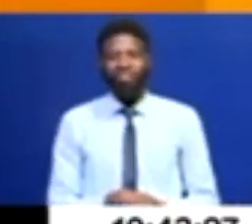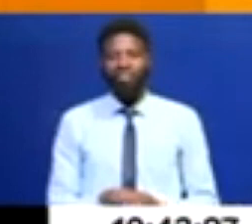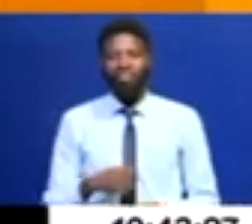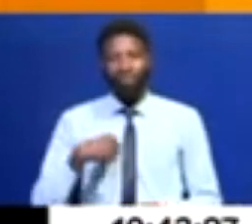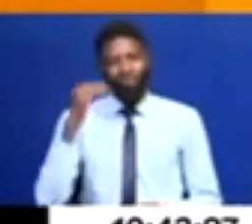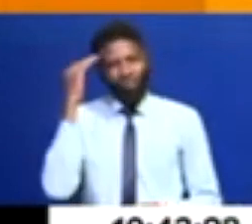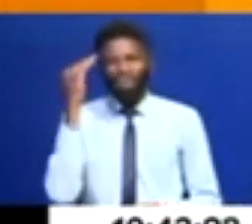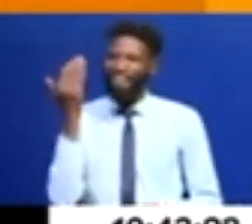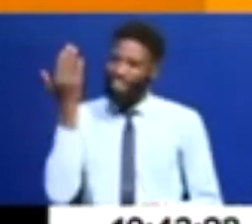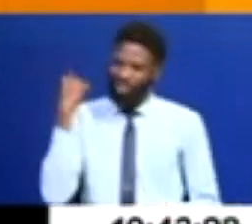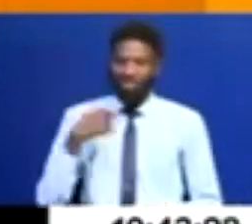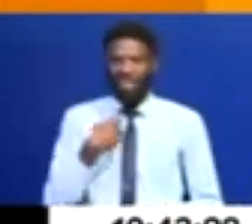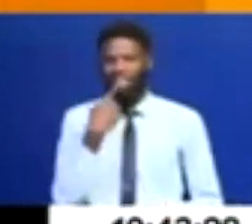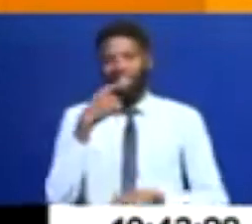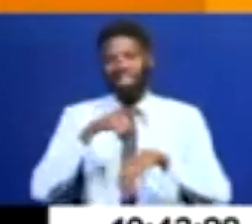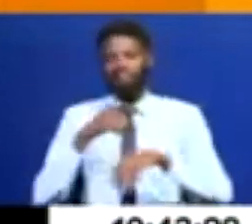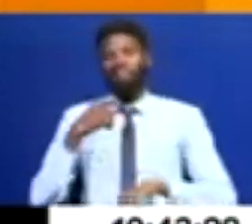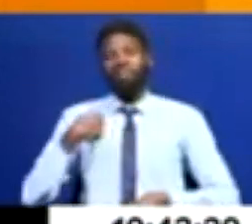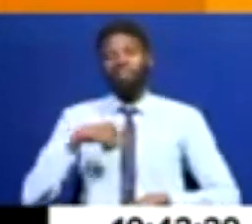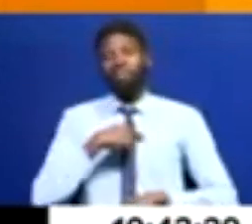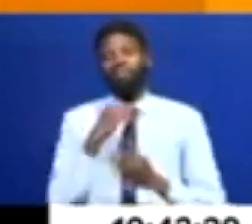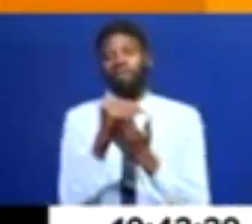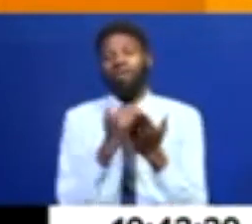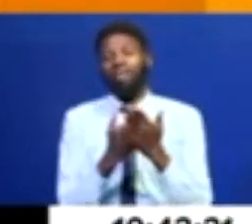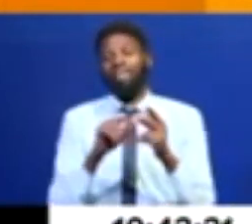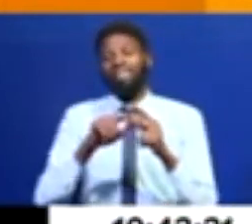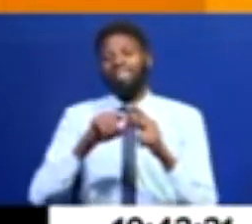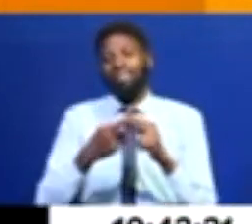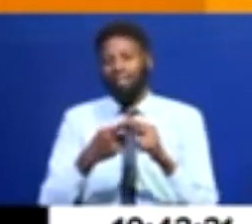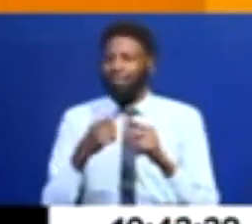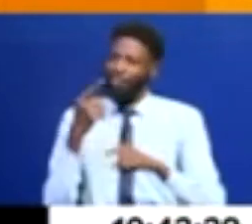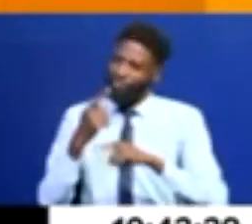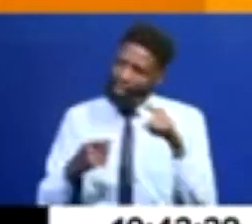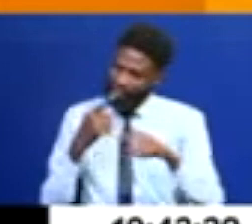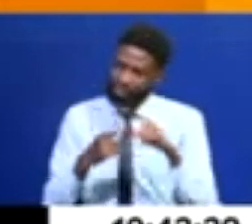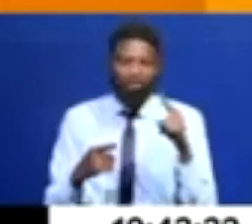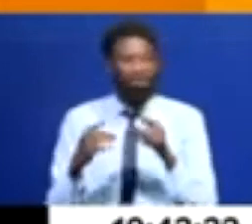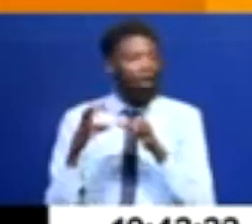because as I said, you know, when we were starting this program, that every year, I mean, it is a custom that